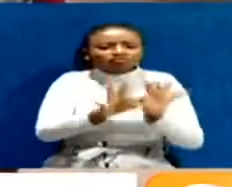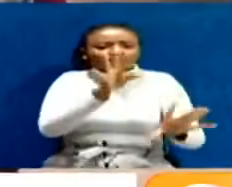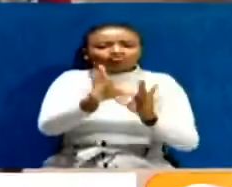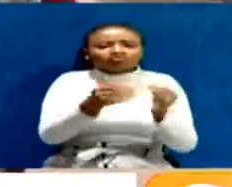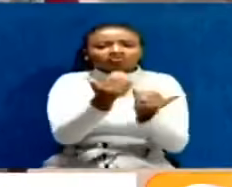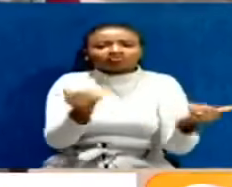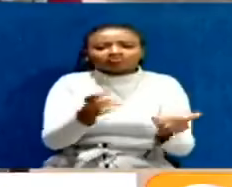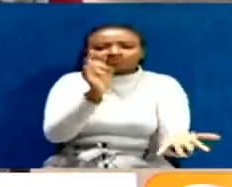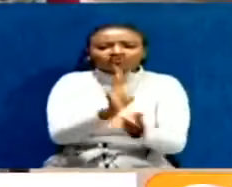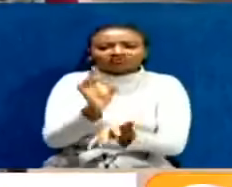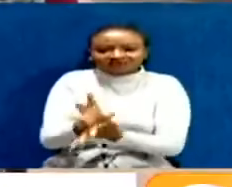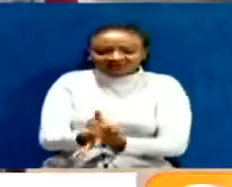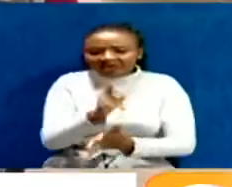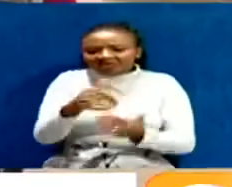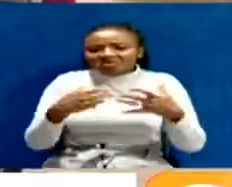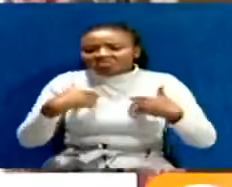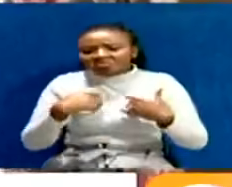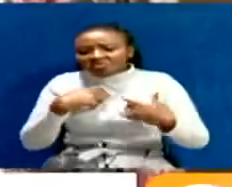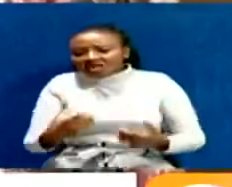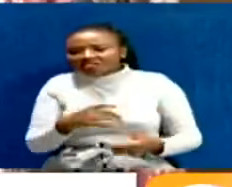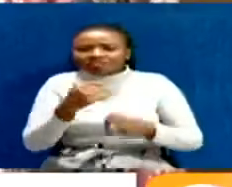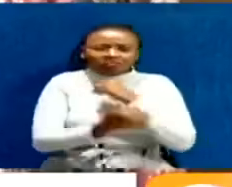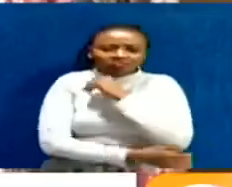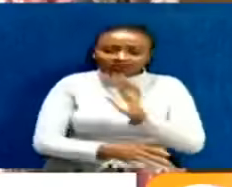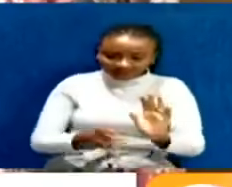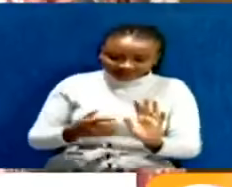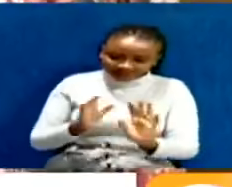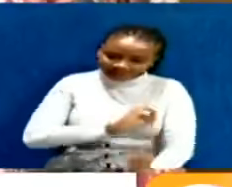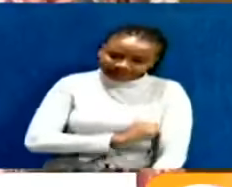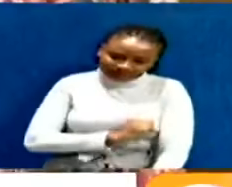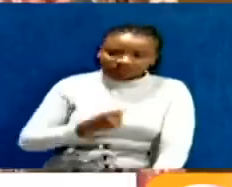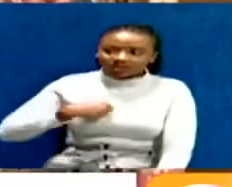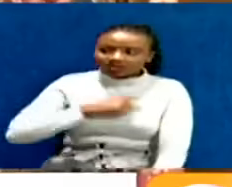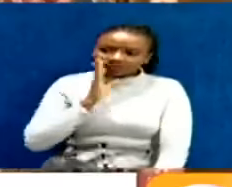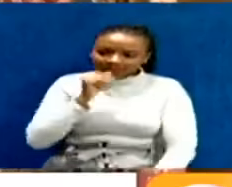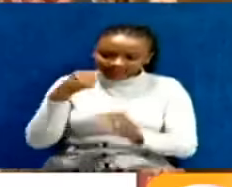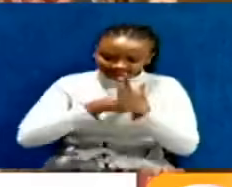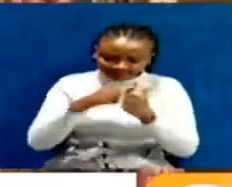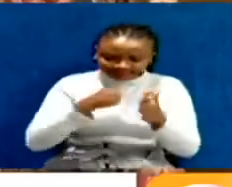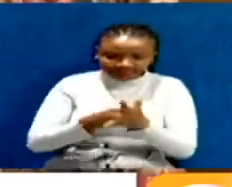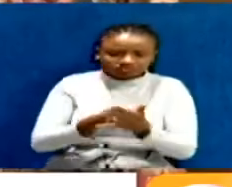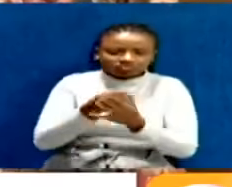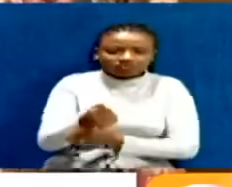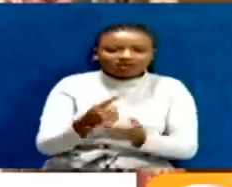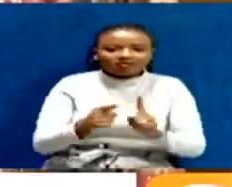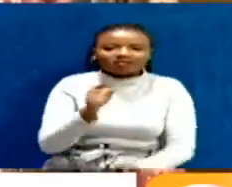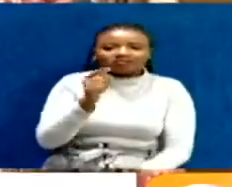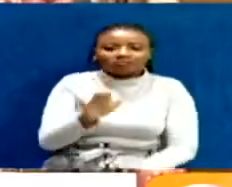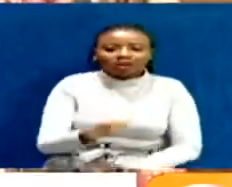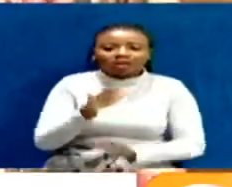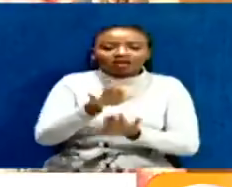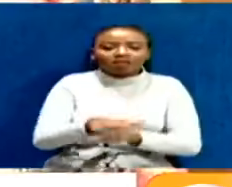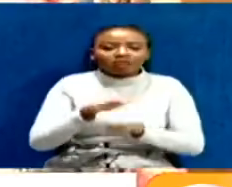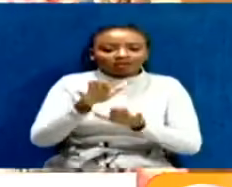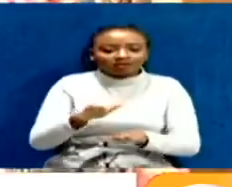from a well-off or underprivileged family. Kama ni kulipa, tutajaribu vile tunaweza tulipa, lakini iwe kidogo kidogo, sio